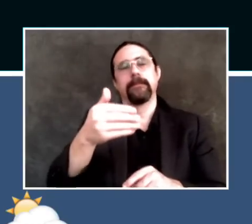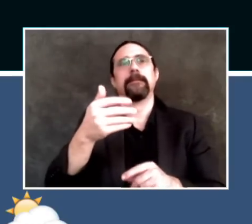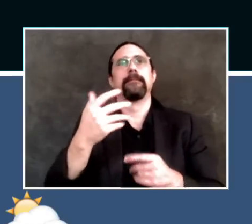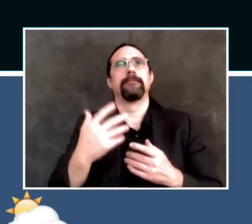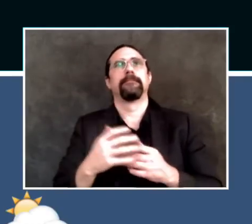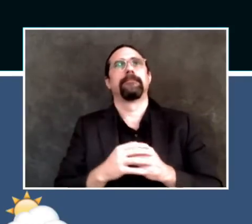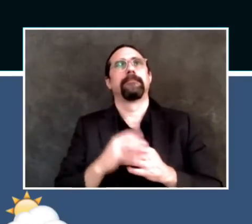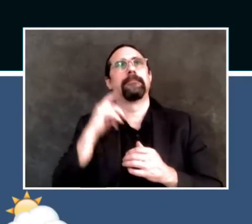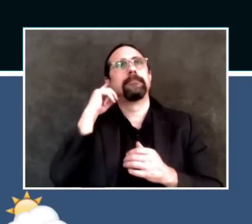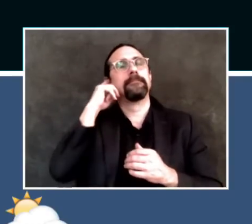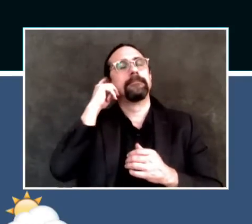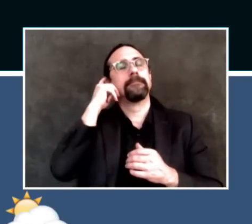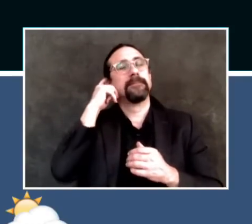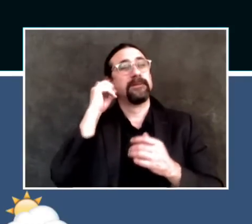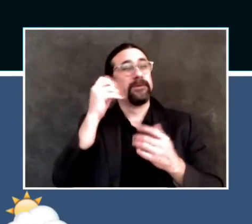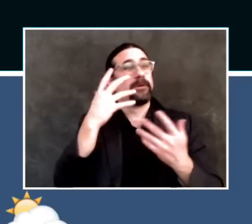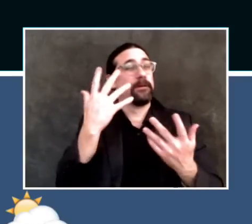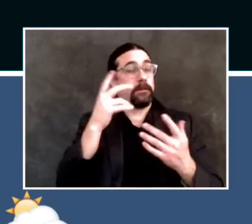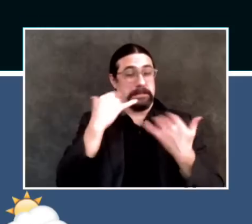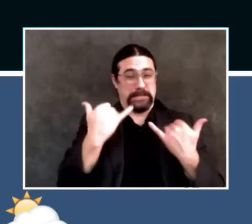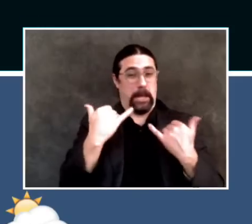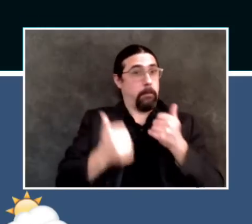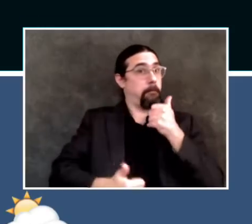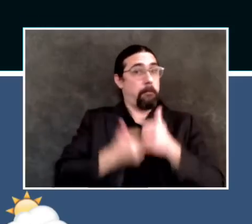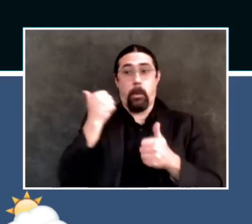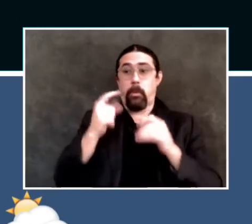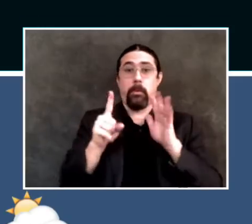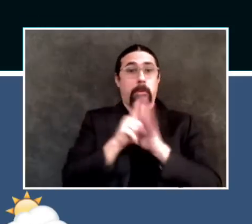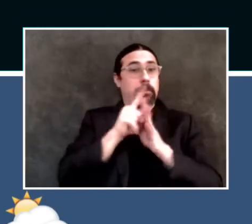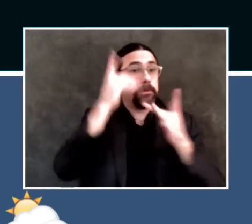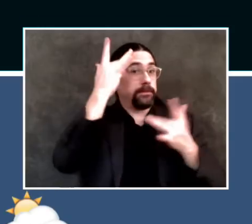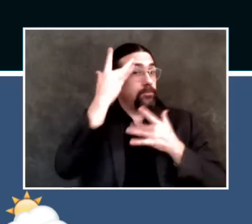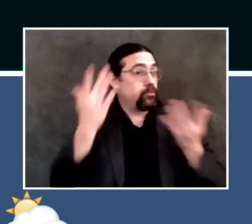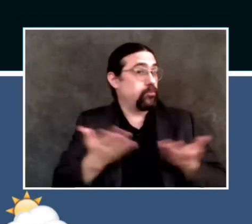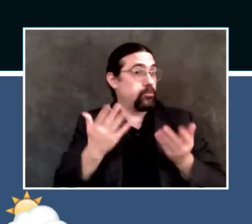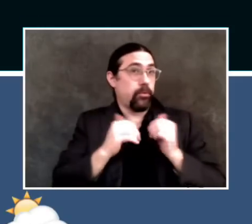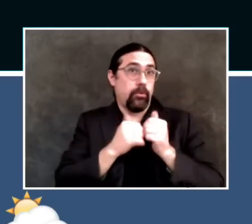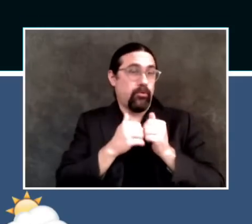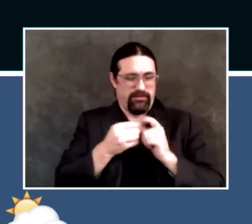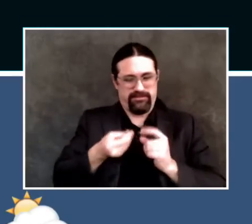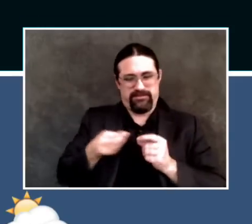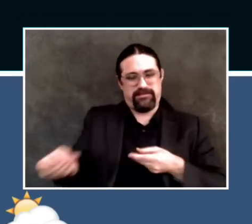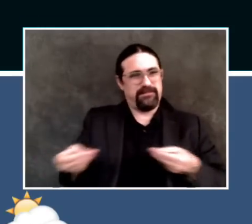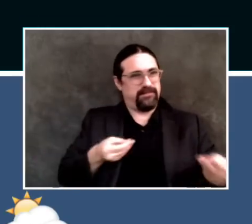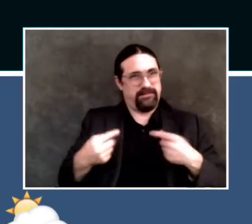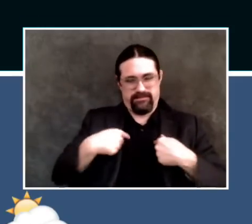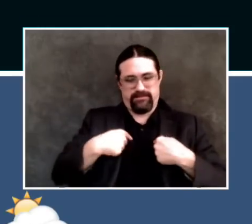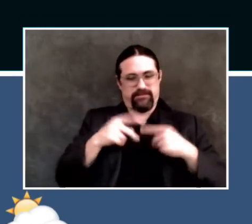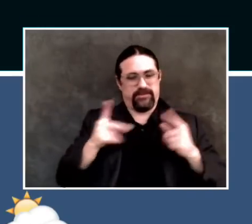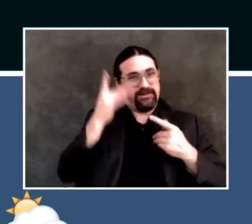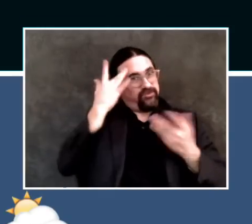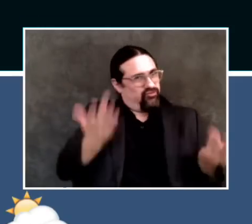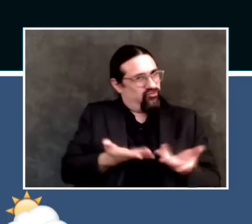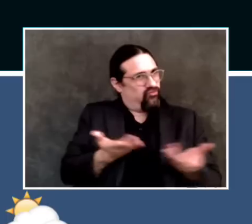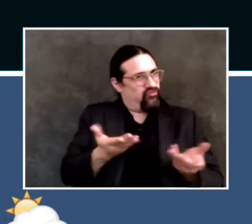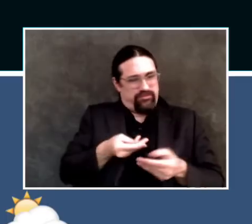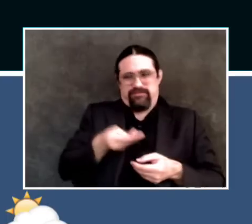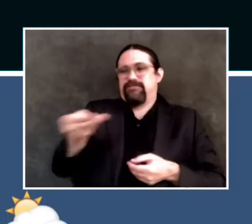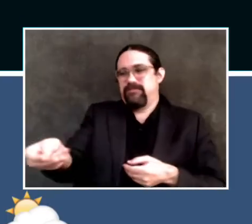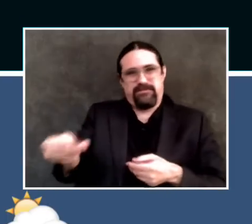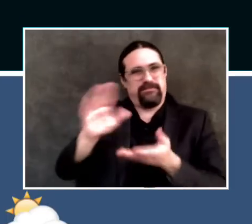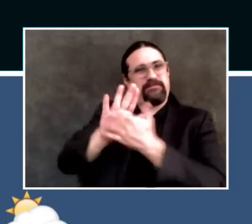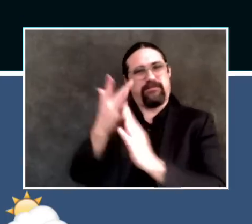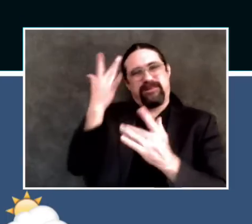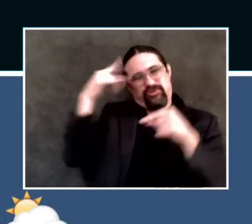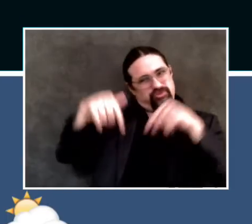That kind of phase means we're out of the social distancing business. If we really work hard, we get to the